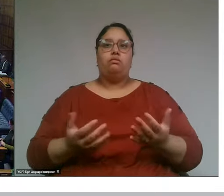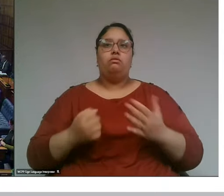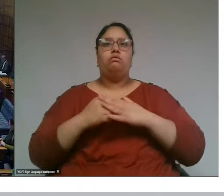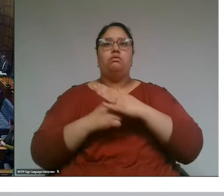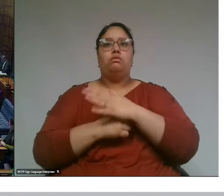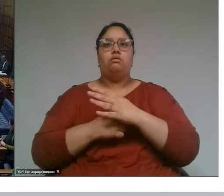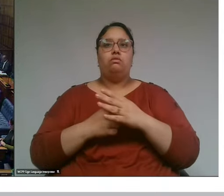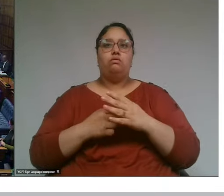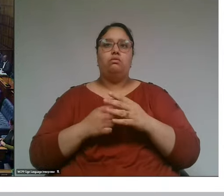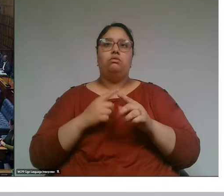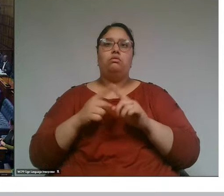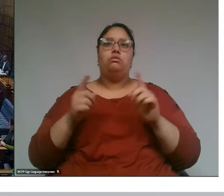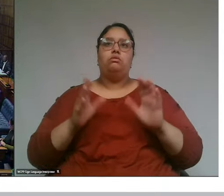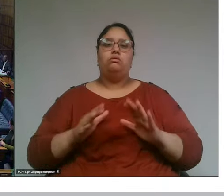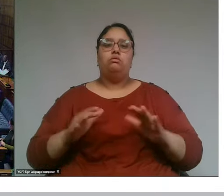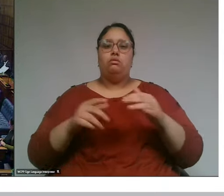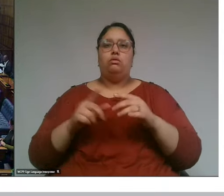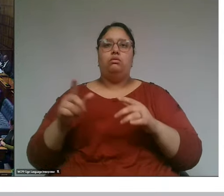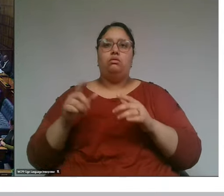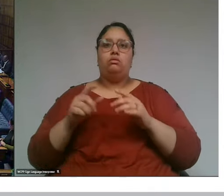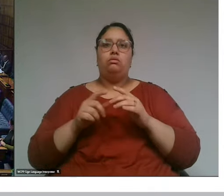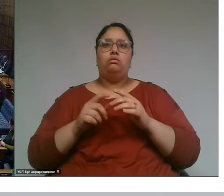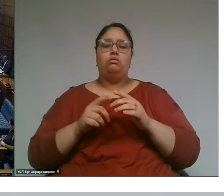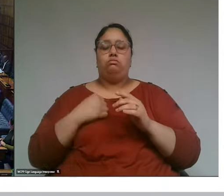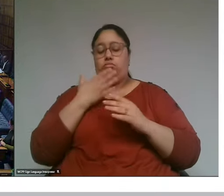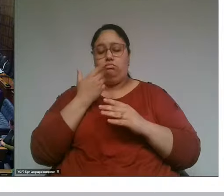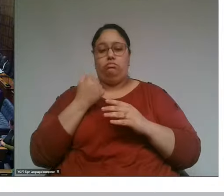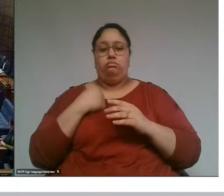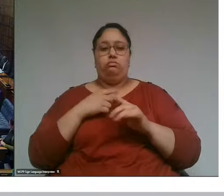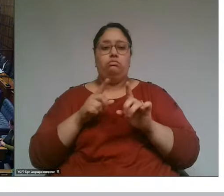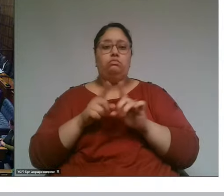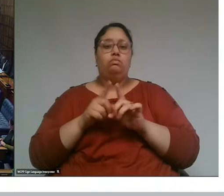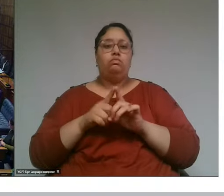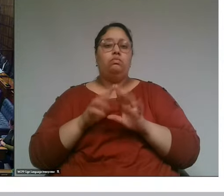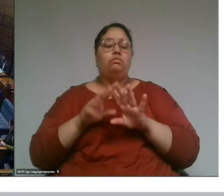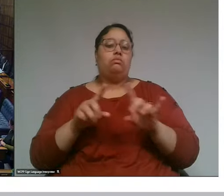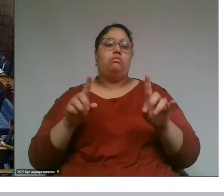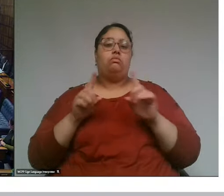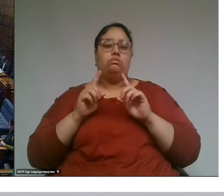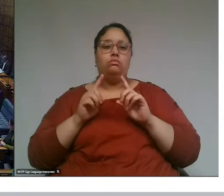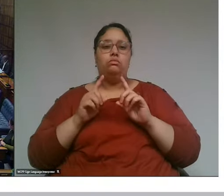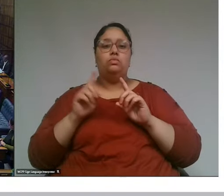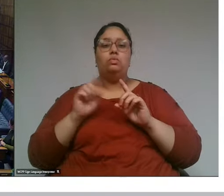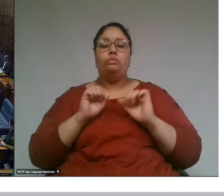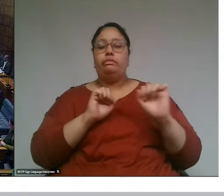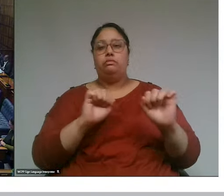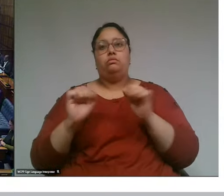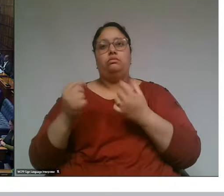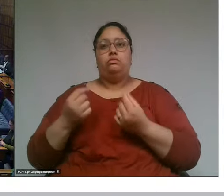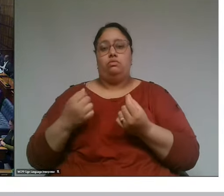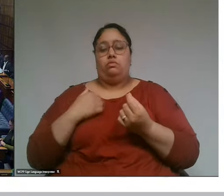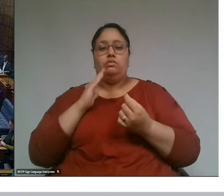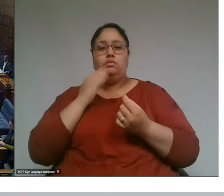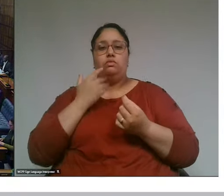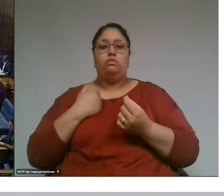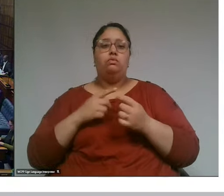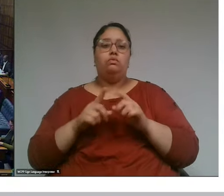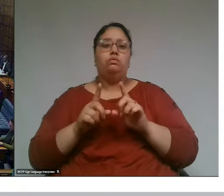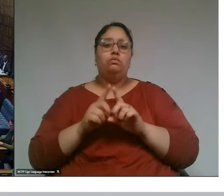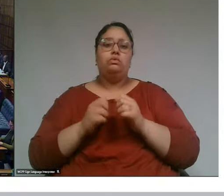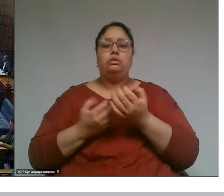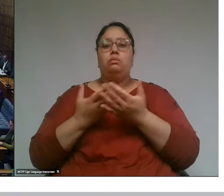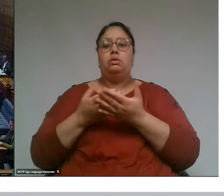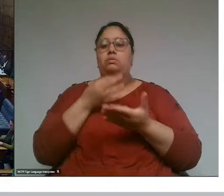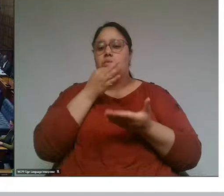be uh Chambers of Commerce it could even be um even departments so what they would do is they would submit proposals to